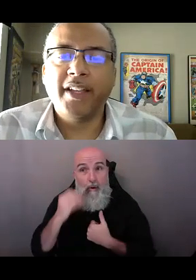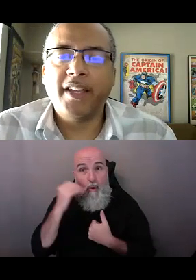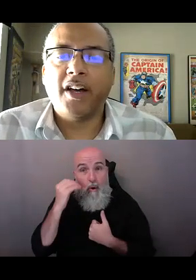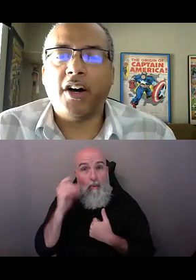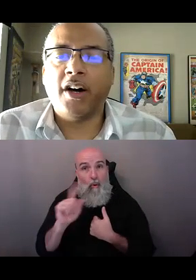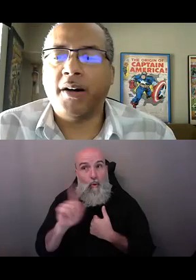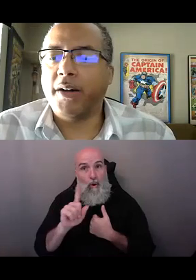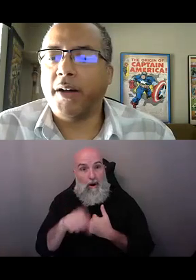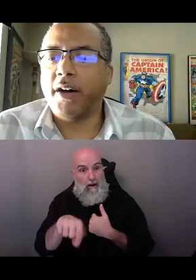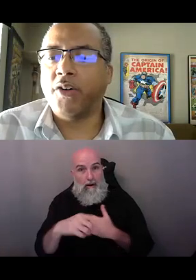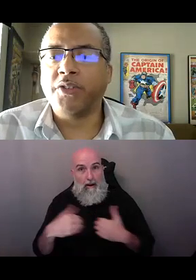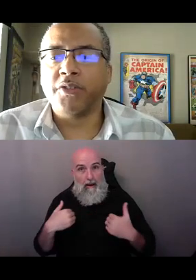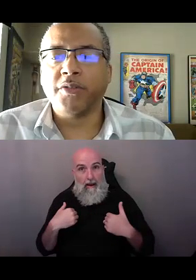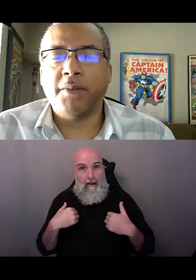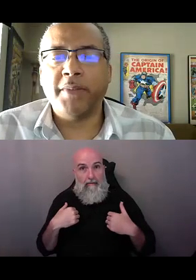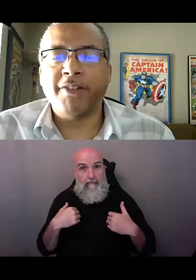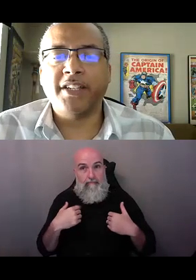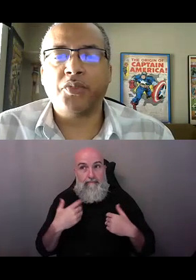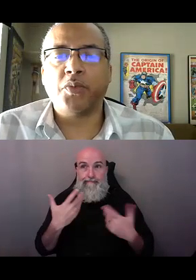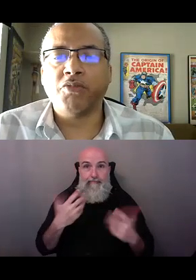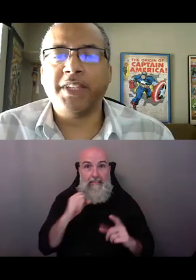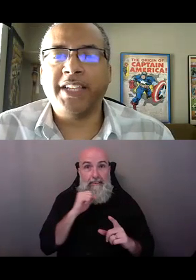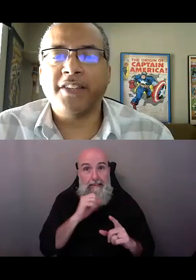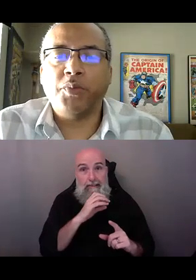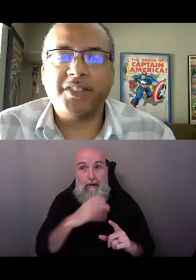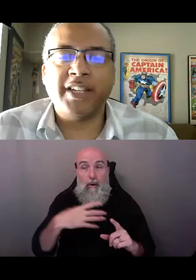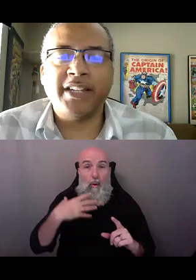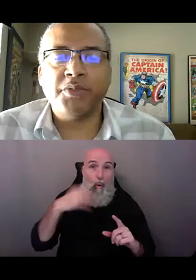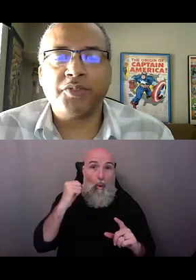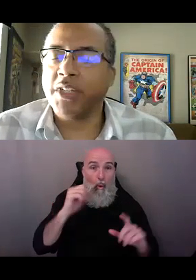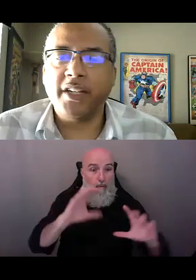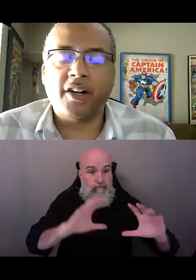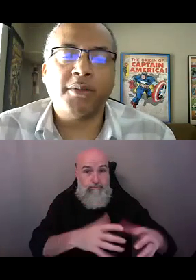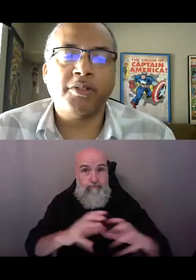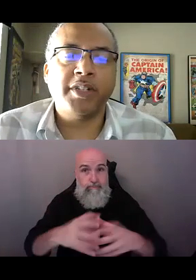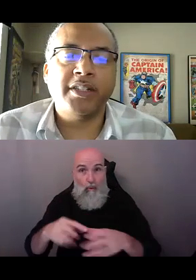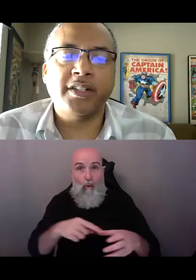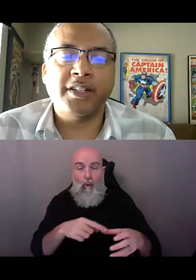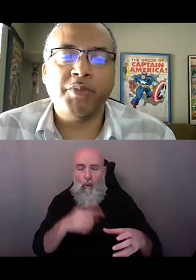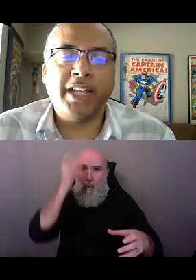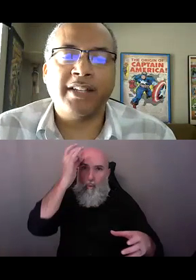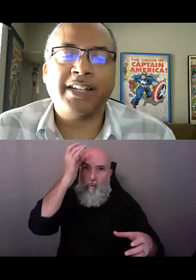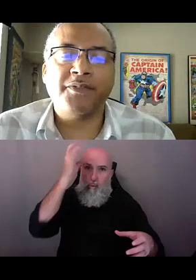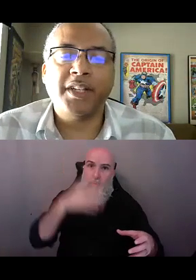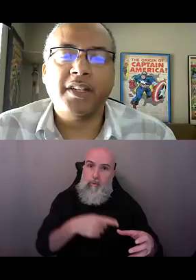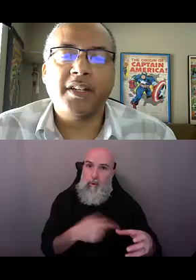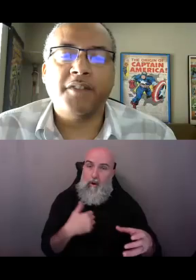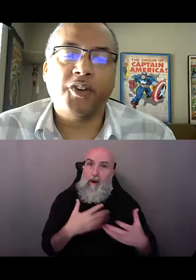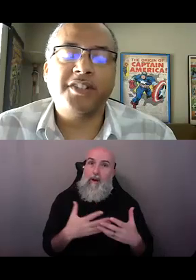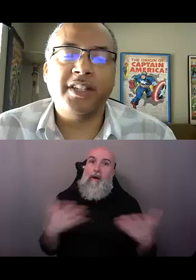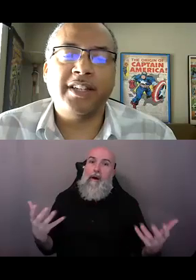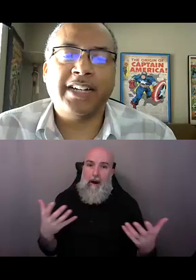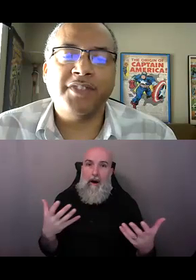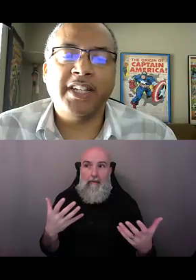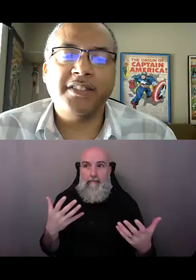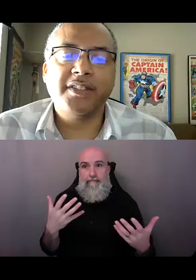had older Americans were grouped together, we saw that it was really horrible. And we had